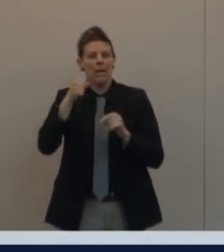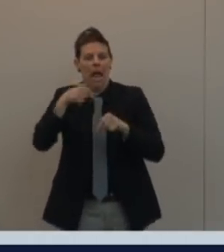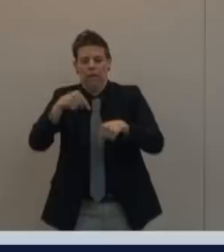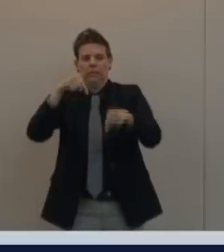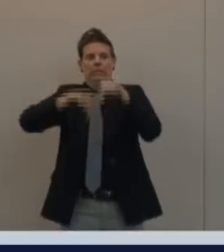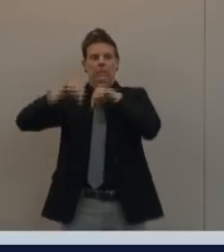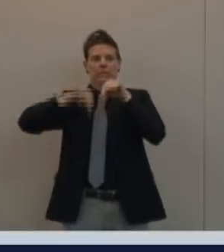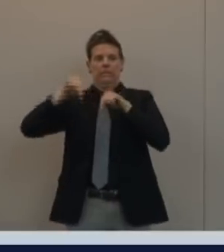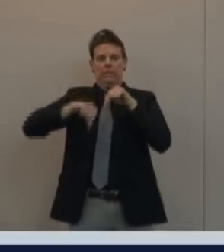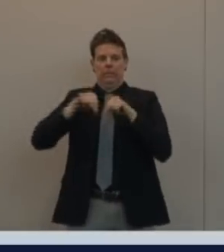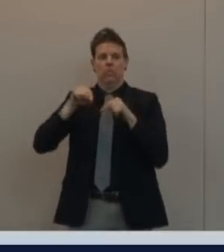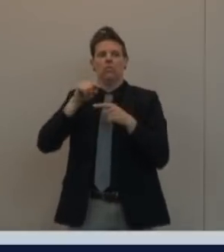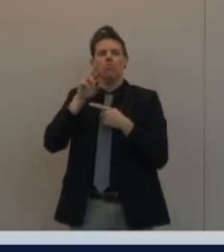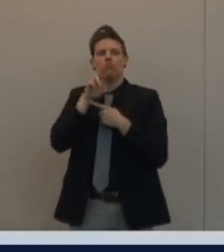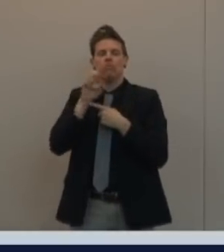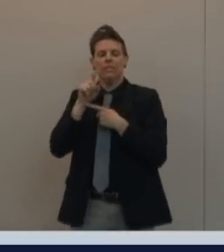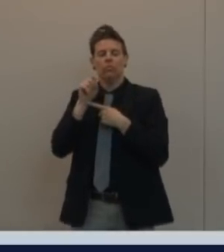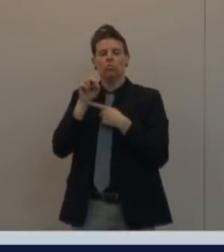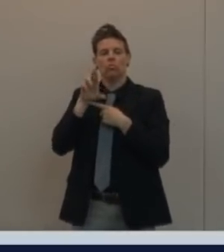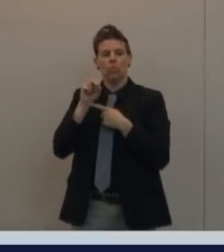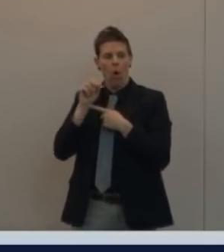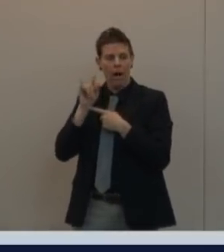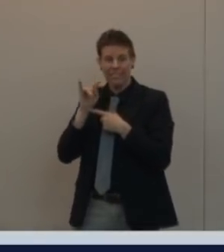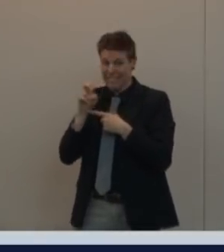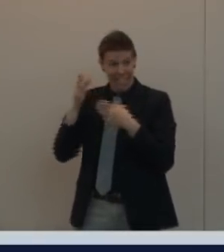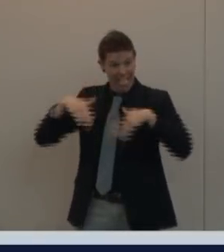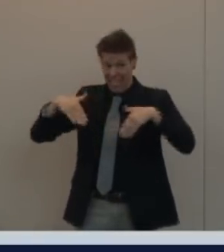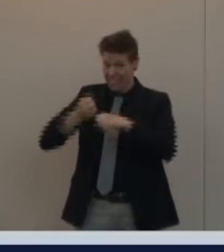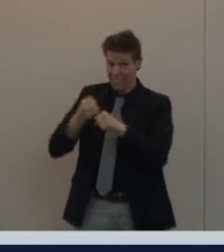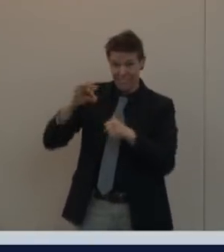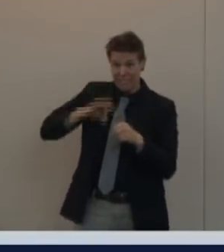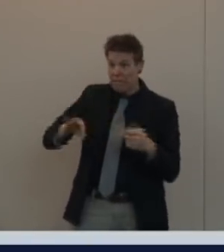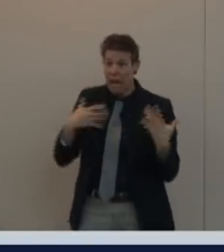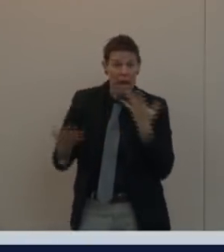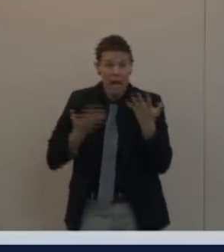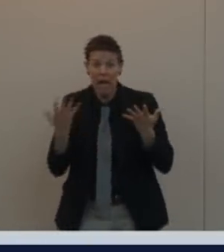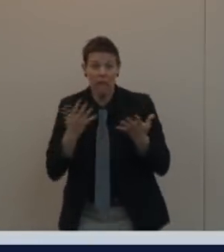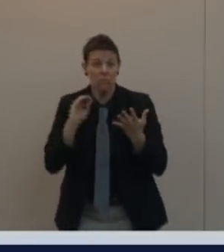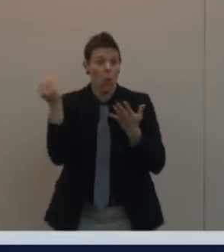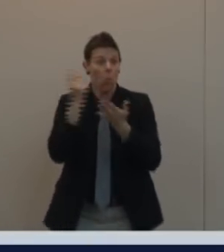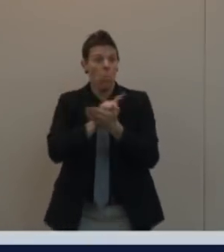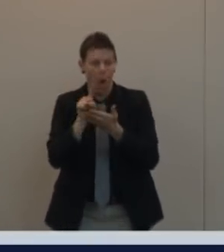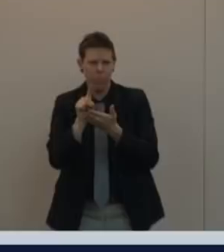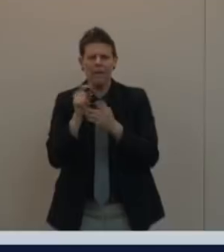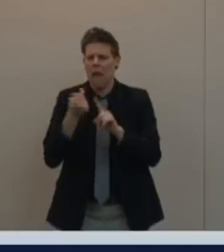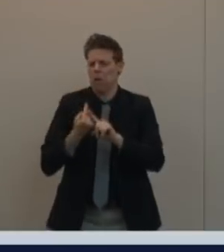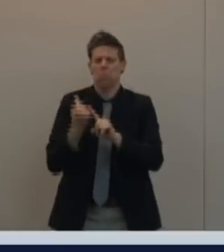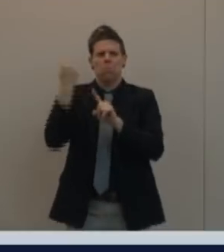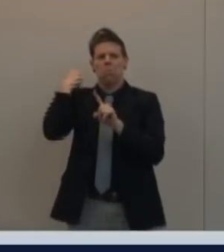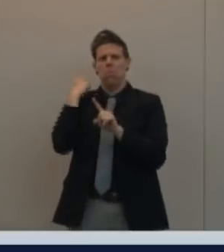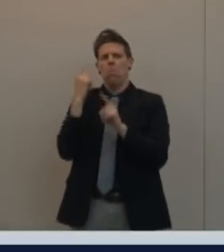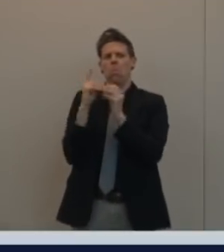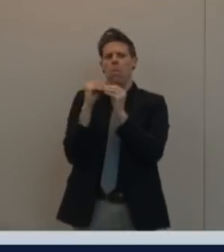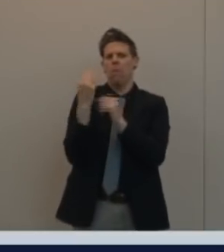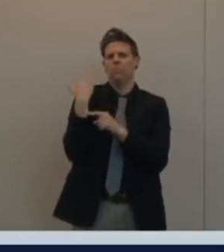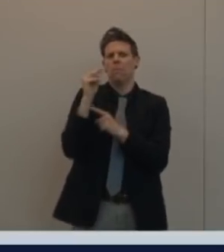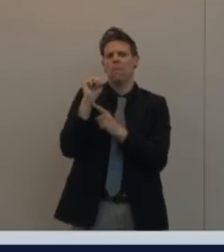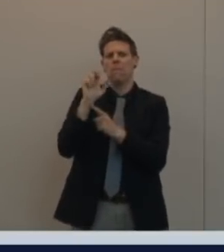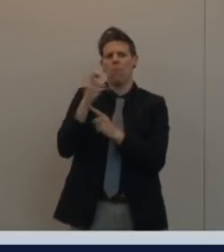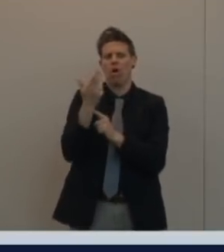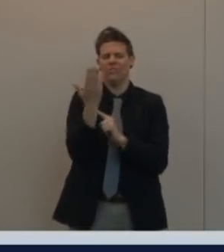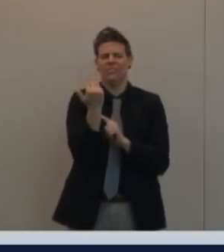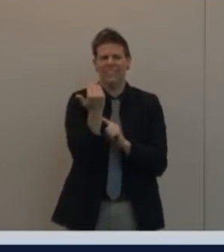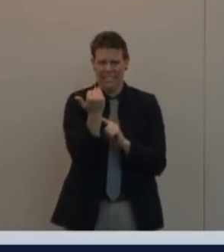who didn't get the benefit of that and lost a week of income. We can take that all the way back to March 15th. We're